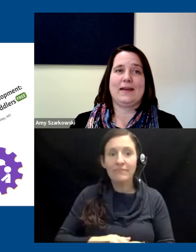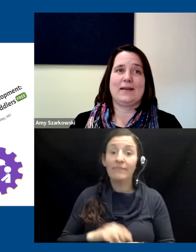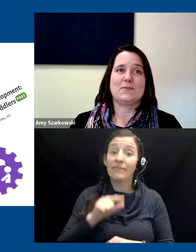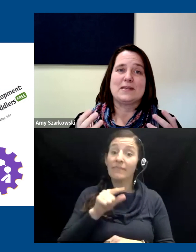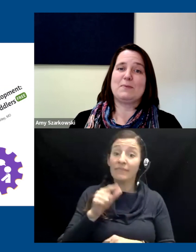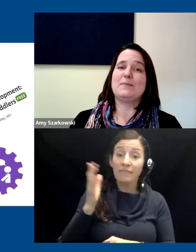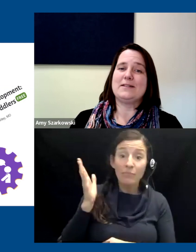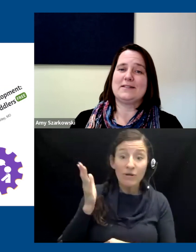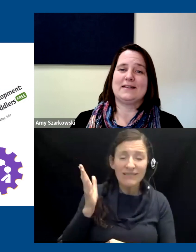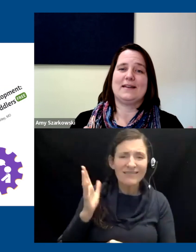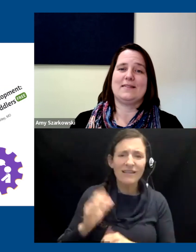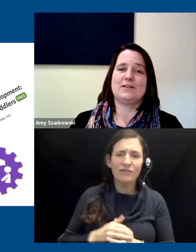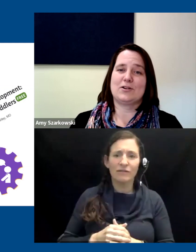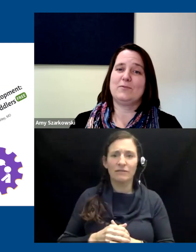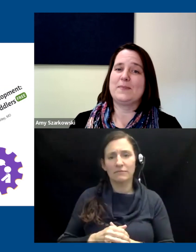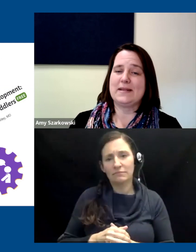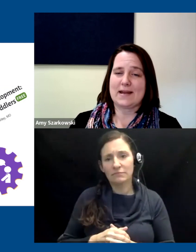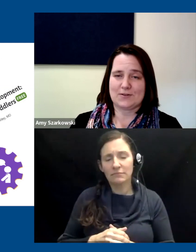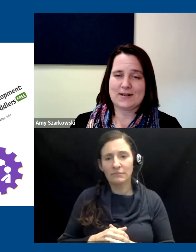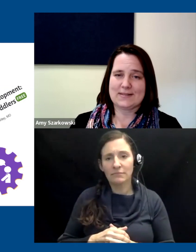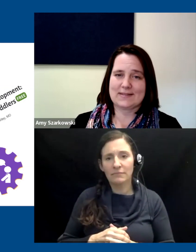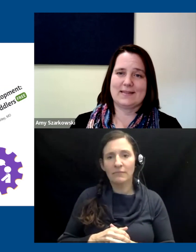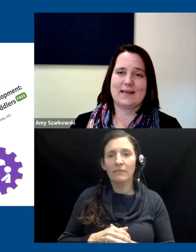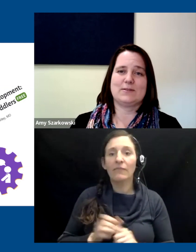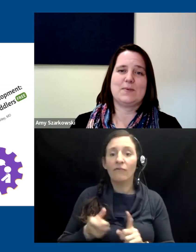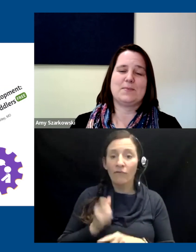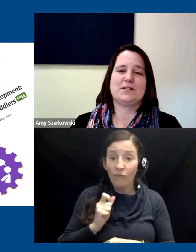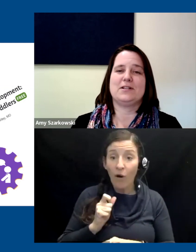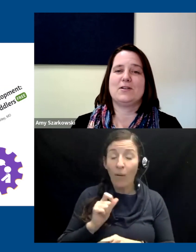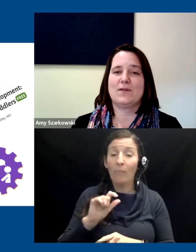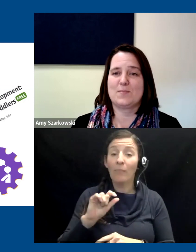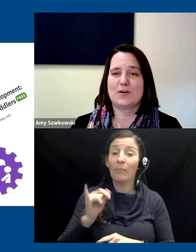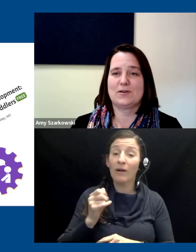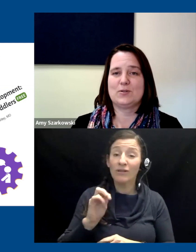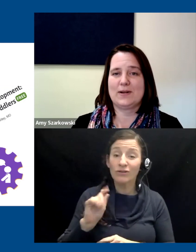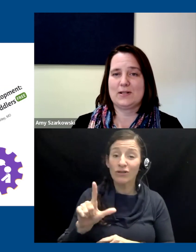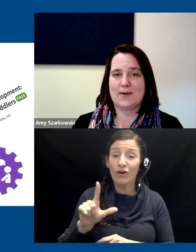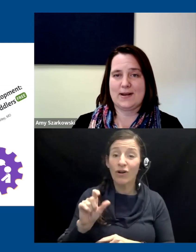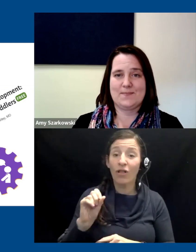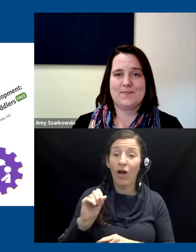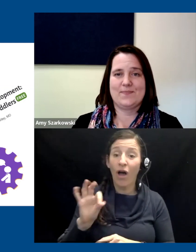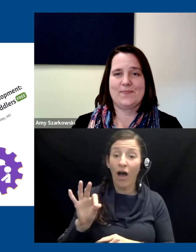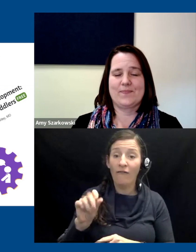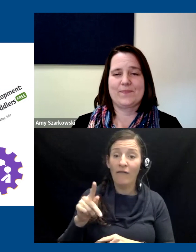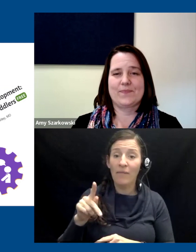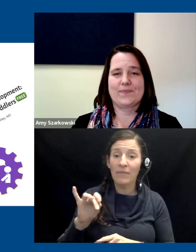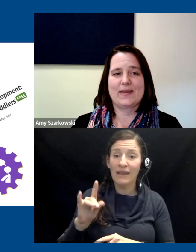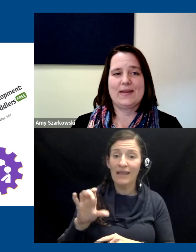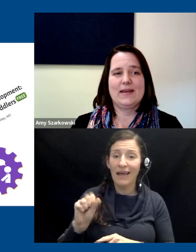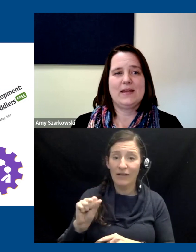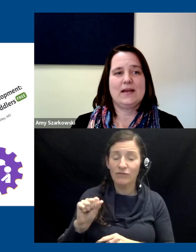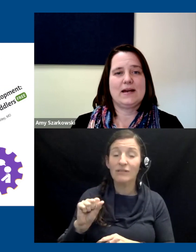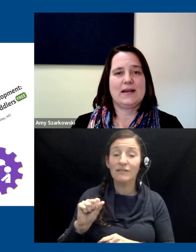from a supplement in the Journal of Pediatrics that was published in November 2020.